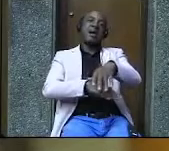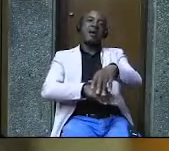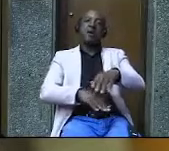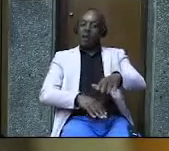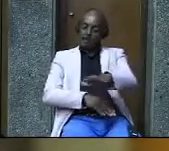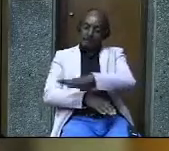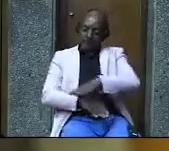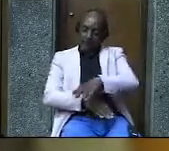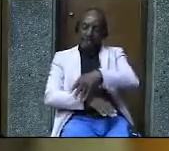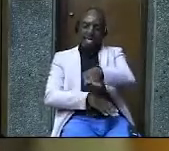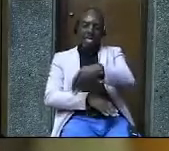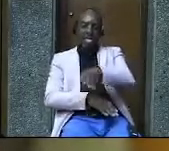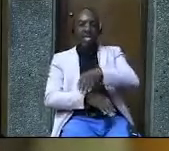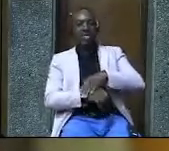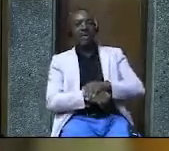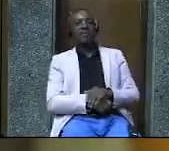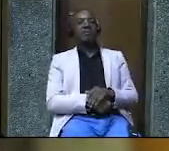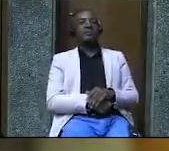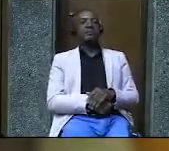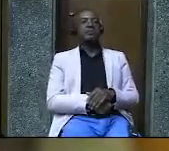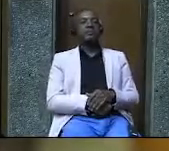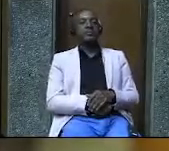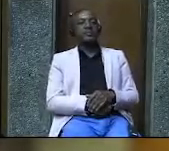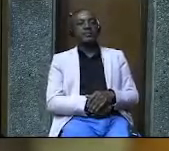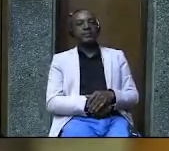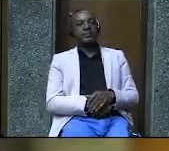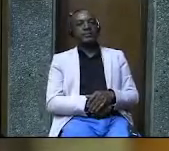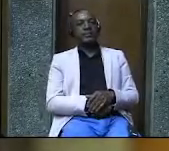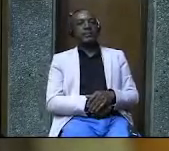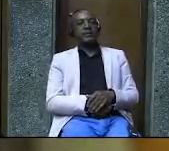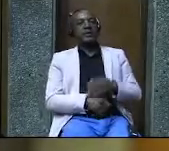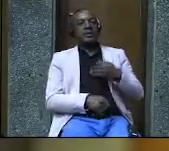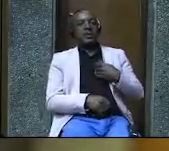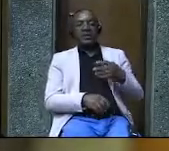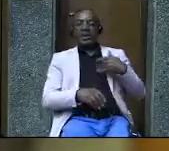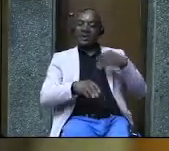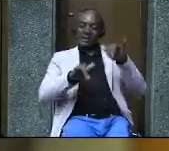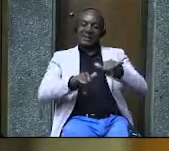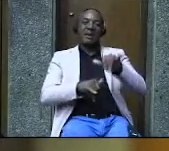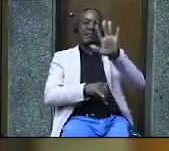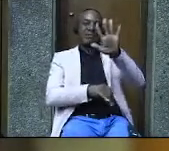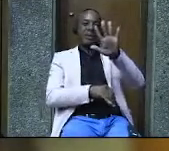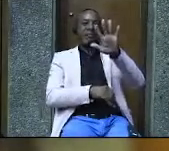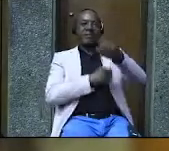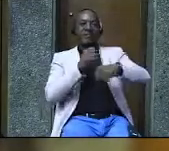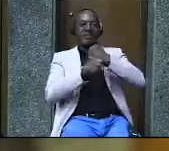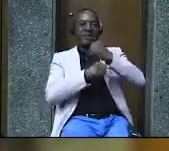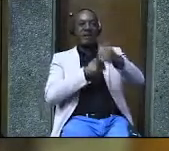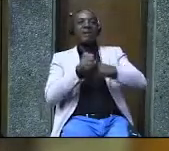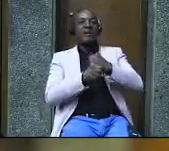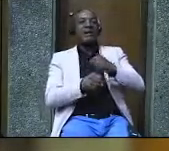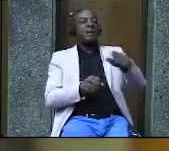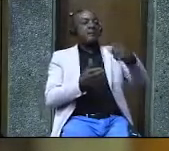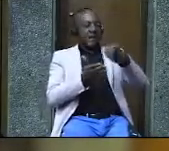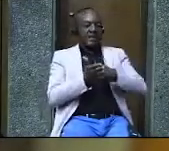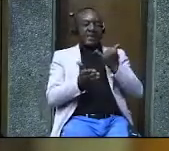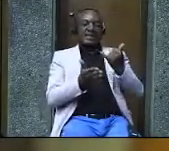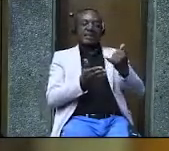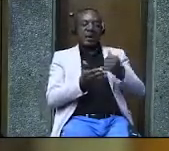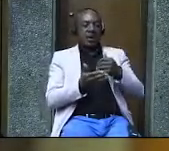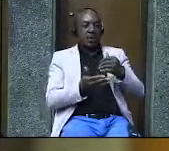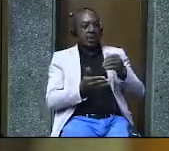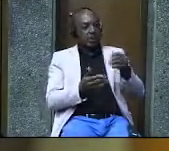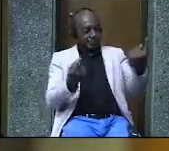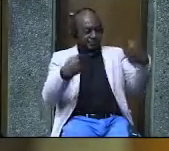bodulo ba nne re sepi e ne se le bodulo ba rona bona bo dutse 5 years mo re evictue without notice ka sa jwetswa next go